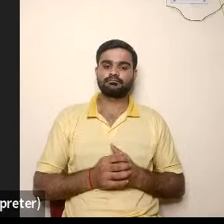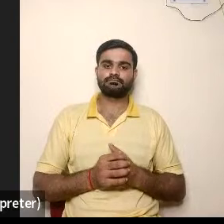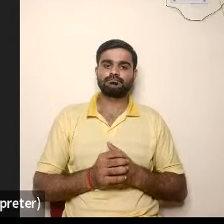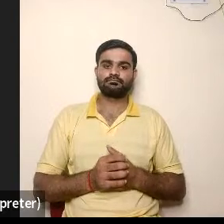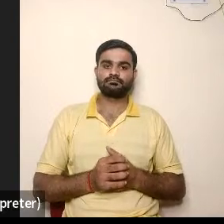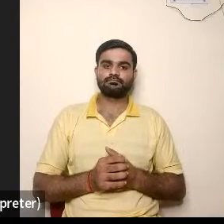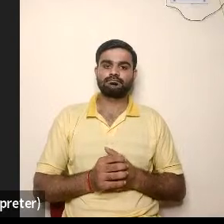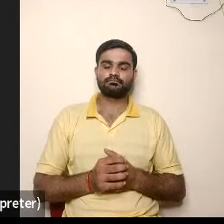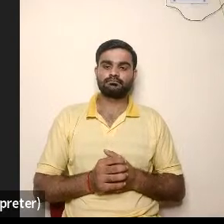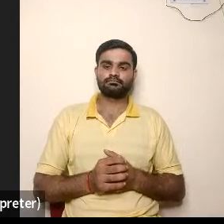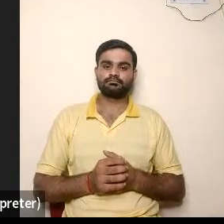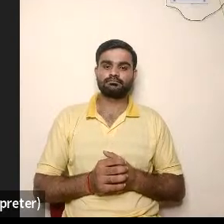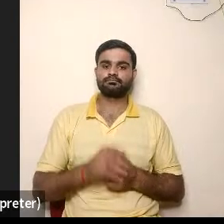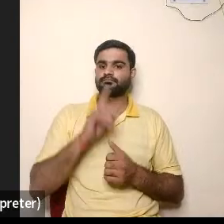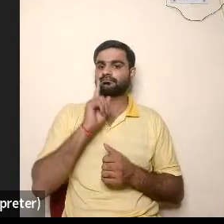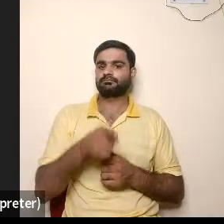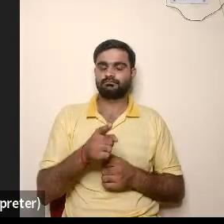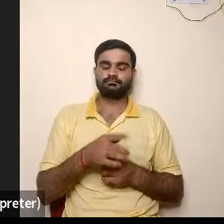So